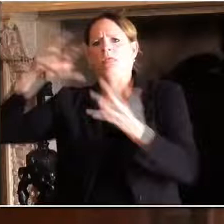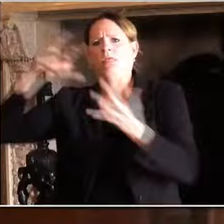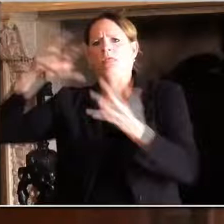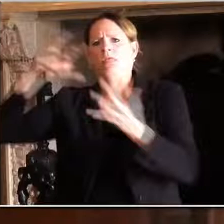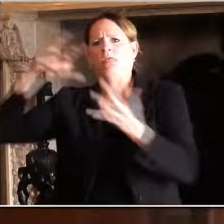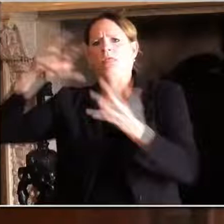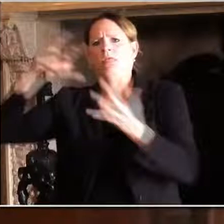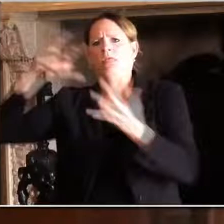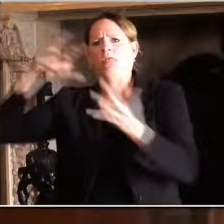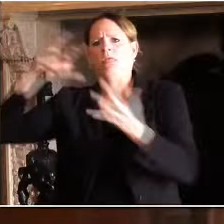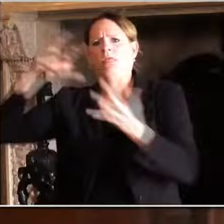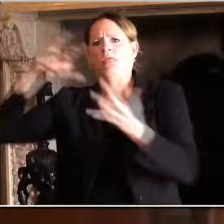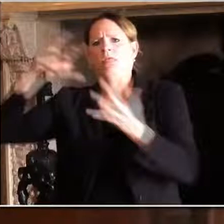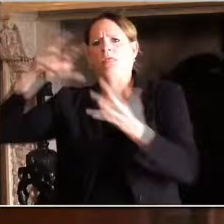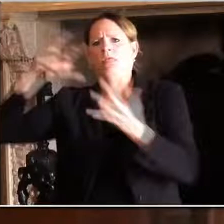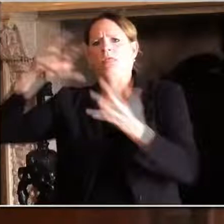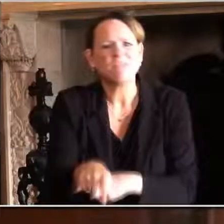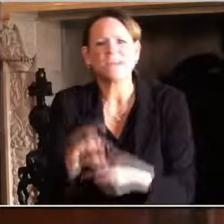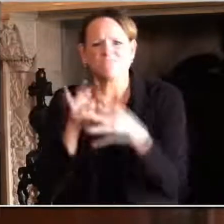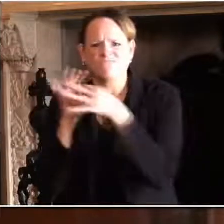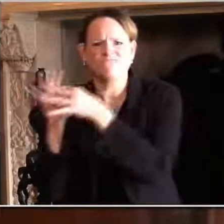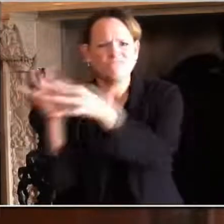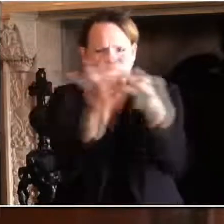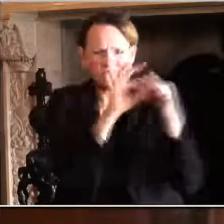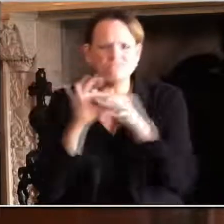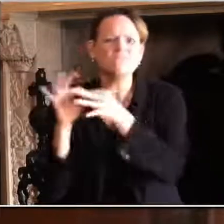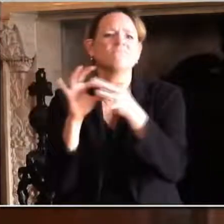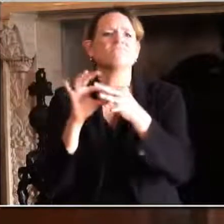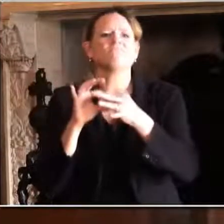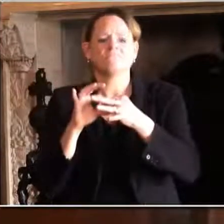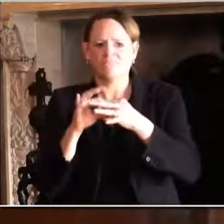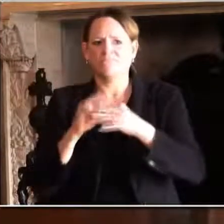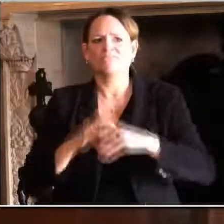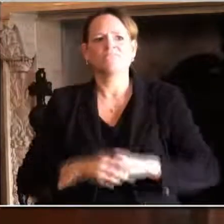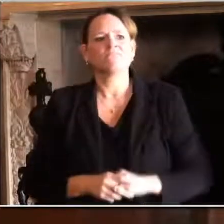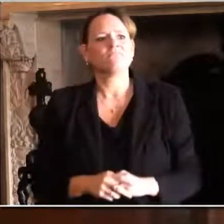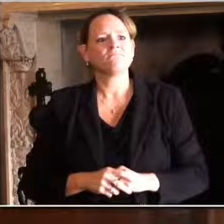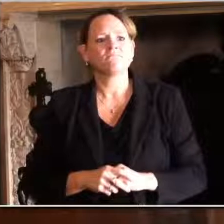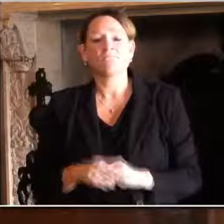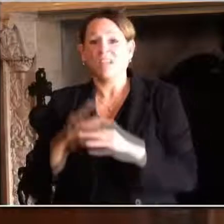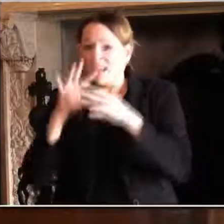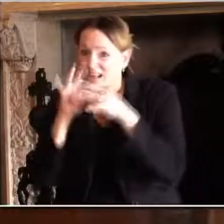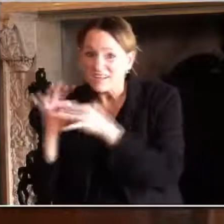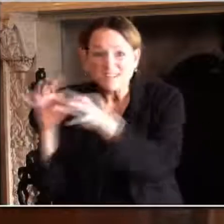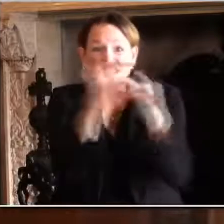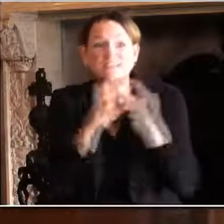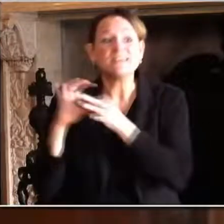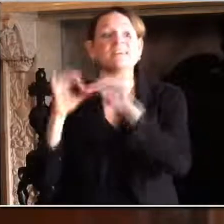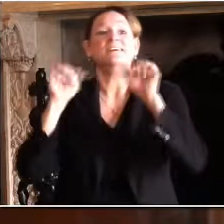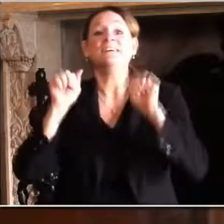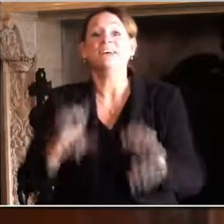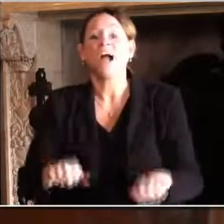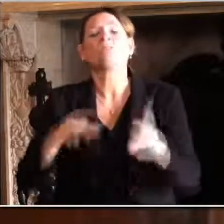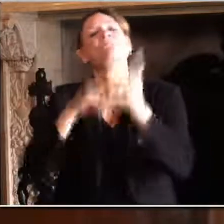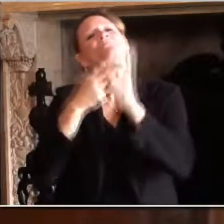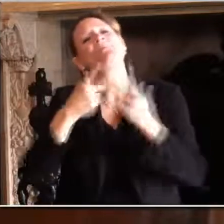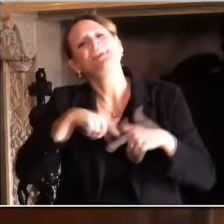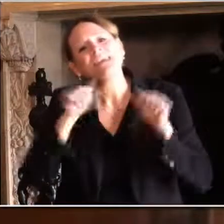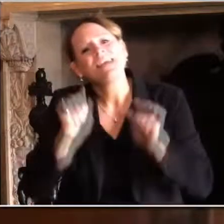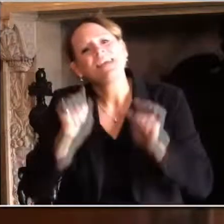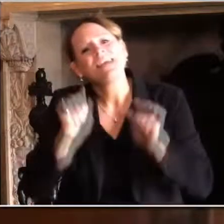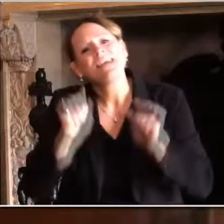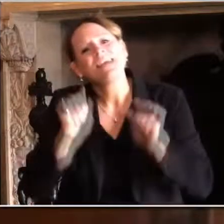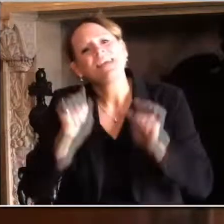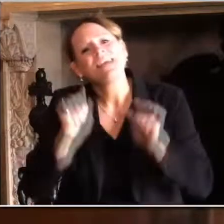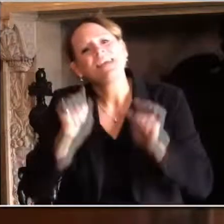of COVID-19, the sooner we can get back to work, school, sports, shopping, restaurants, and doing all the things I